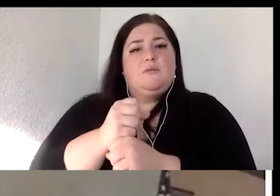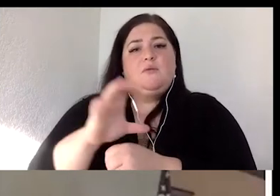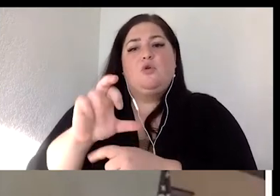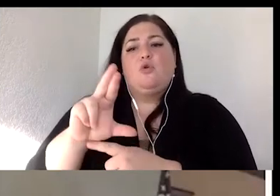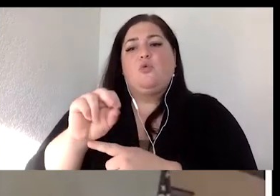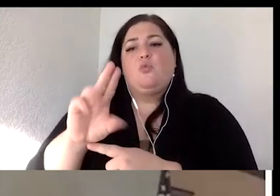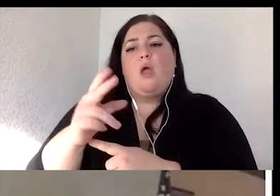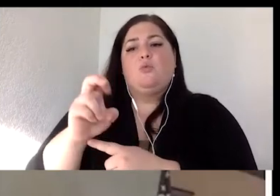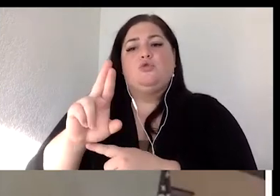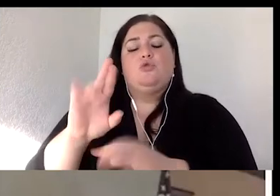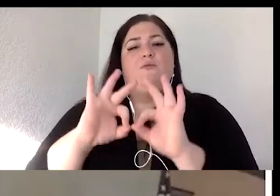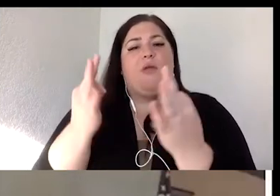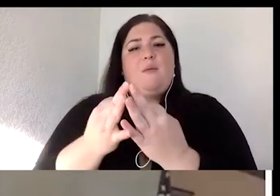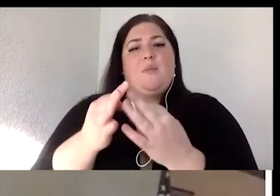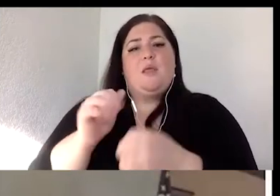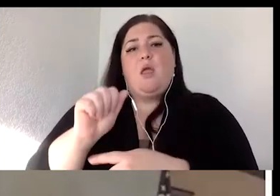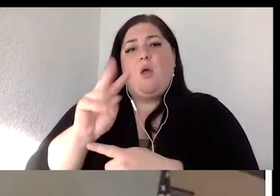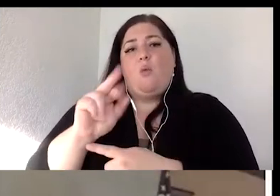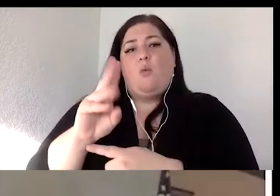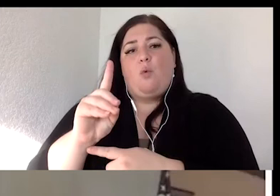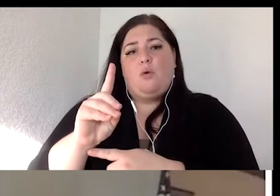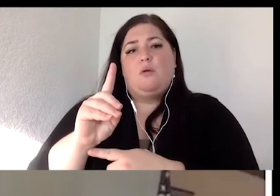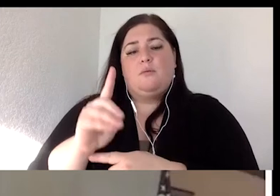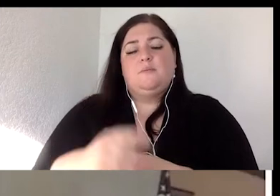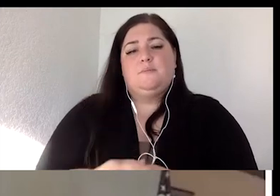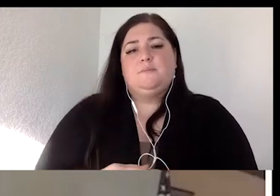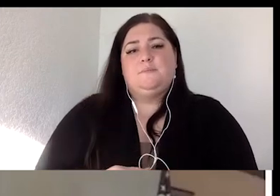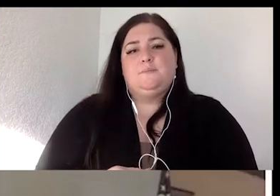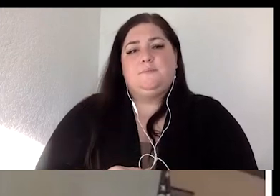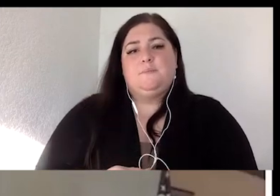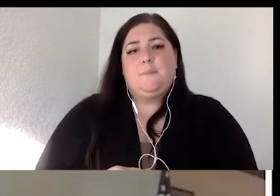we will allow that to occur in due order.